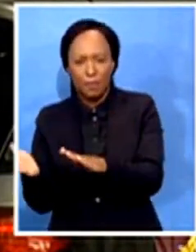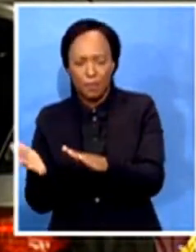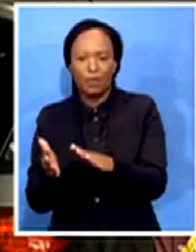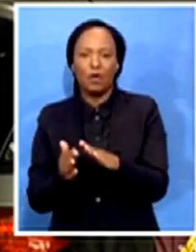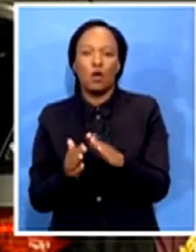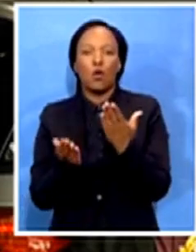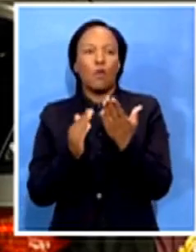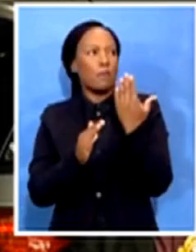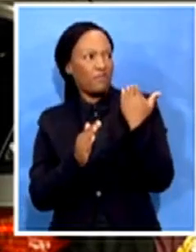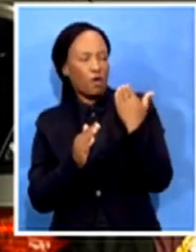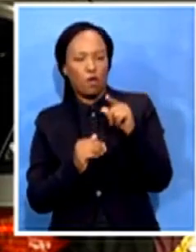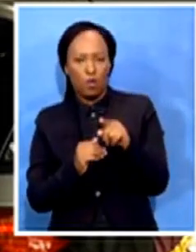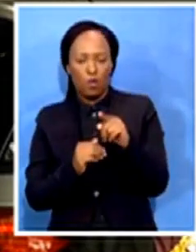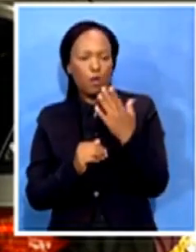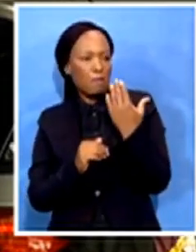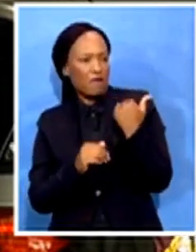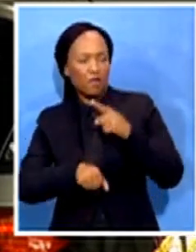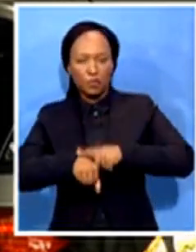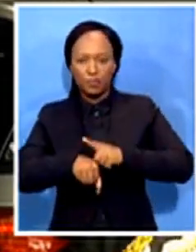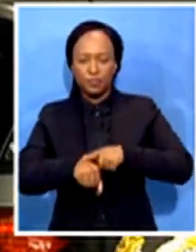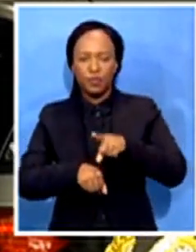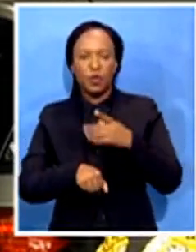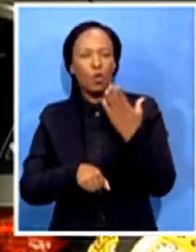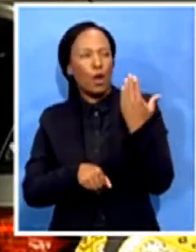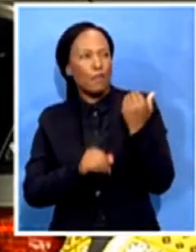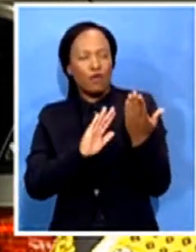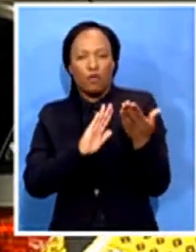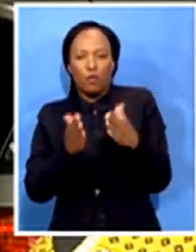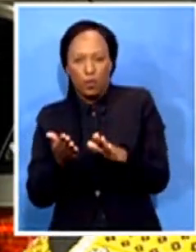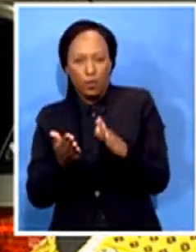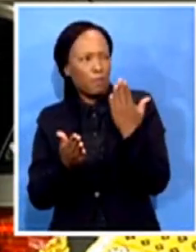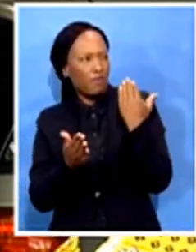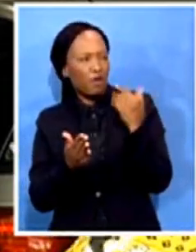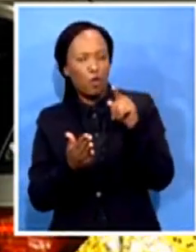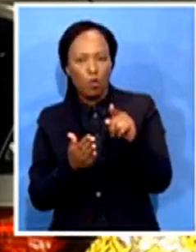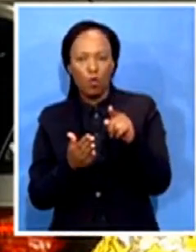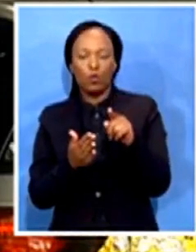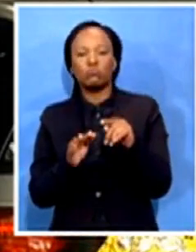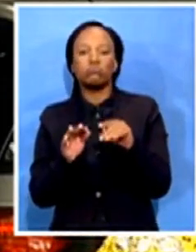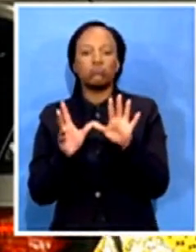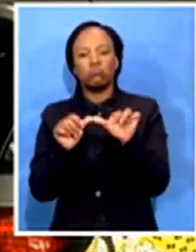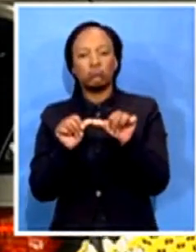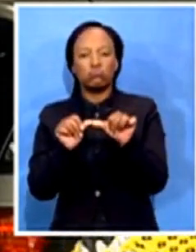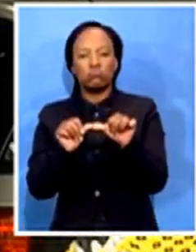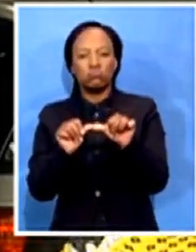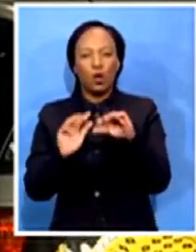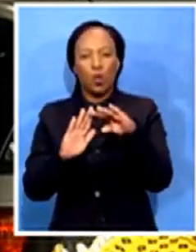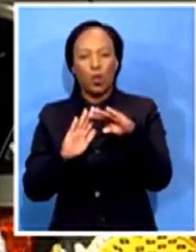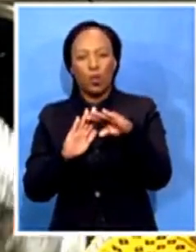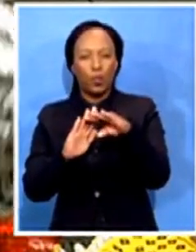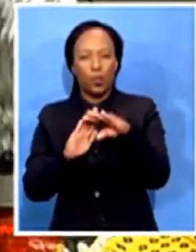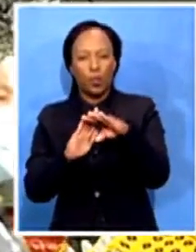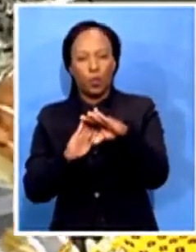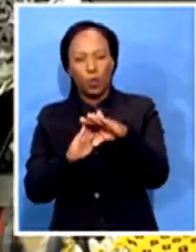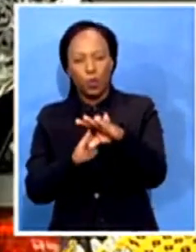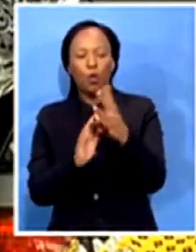period where the fatality rate was very stable and moderate in Gauteng province. But